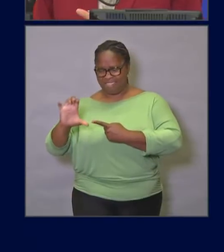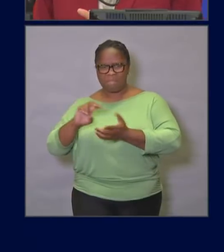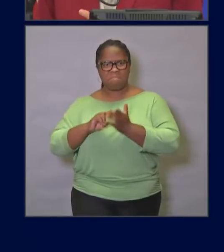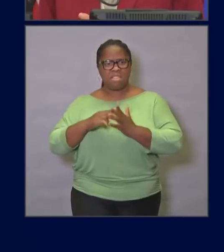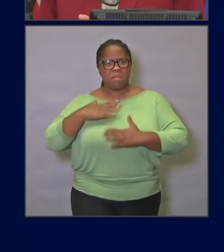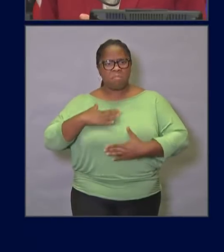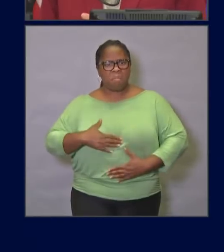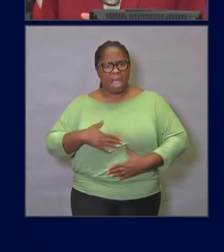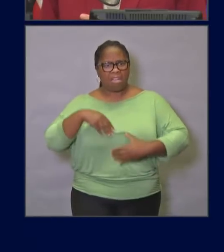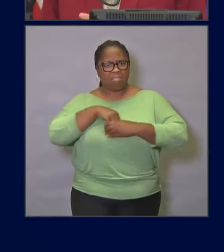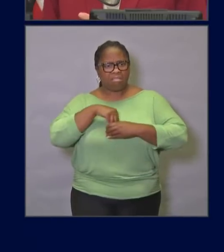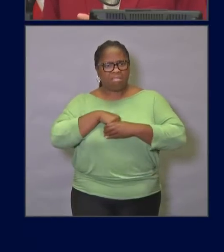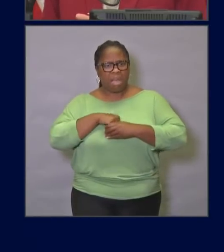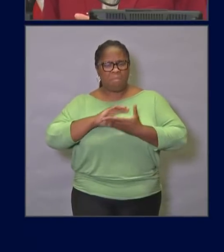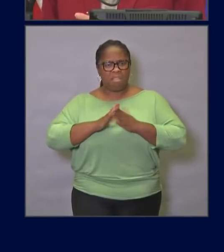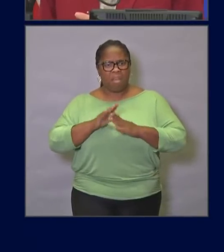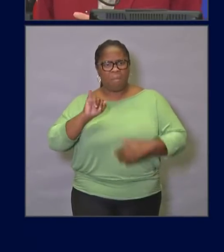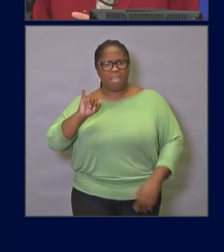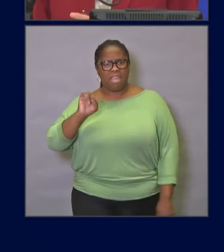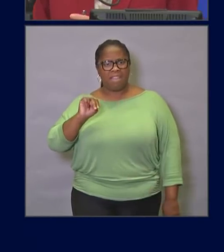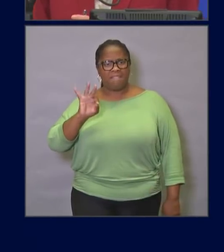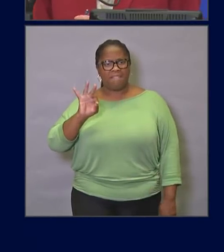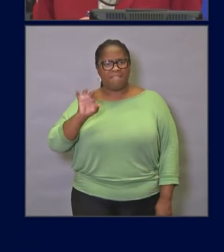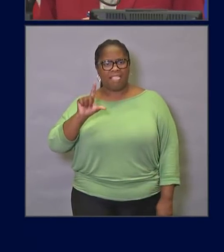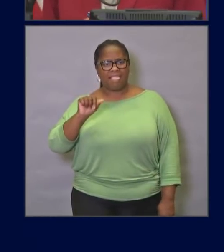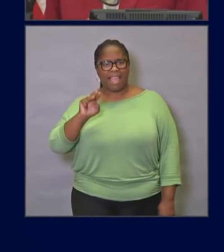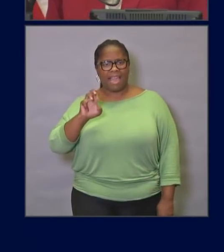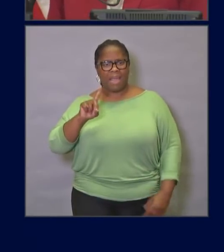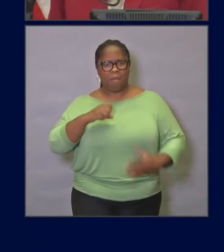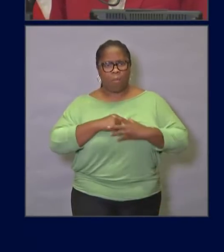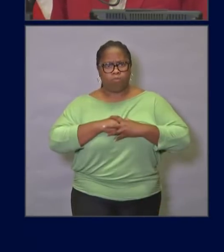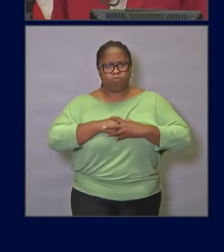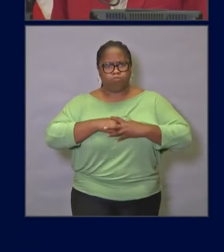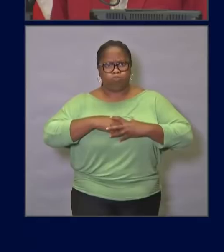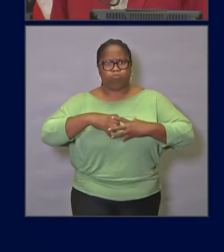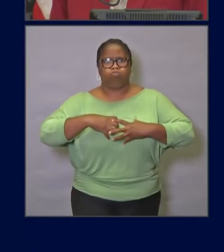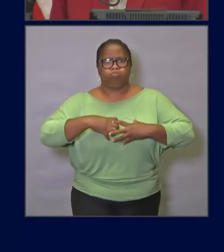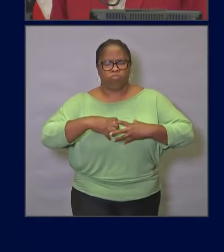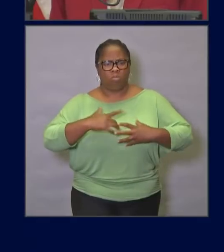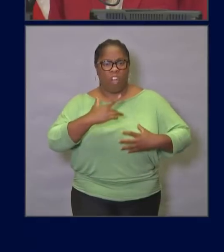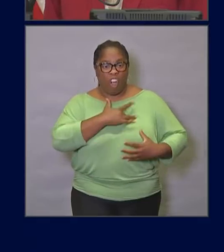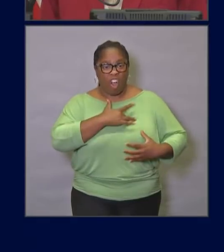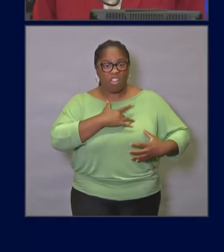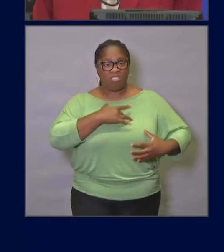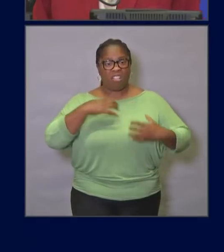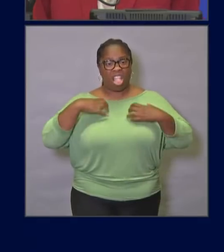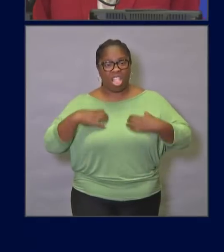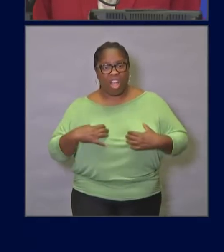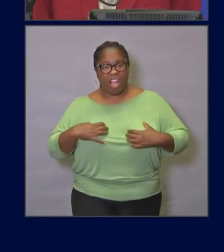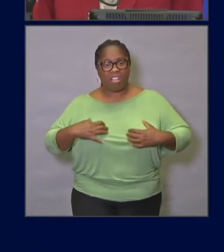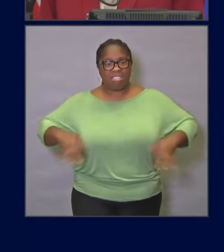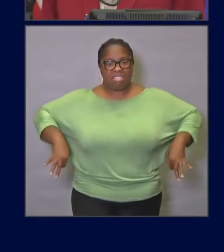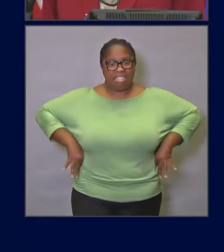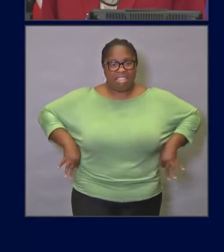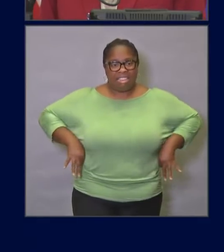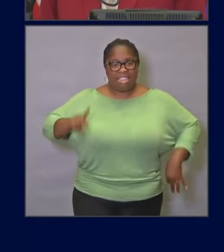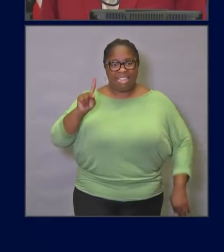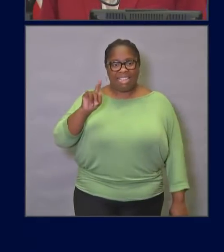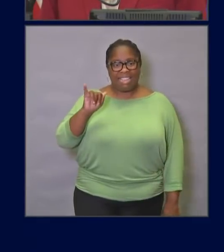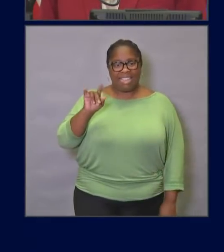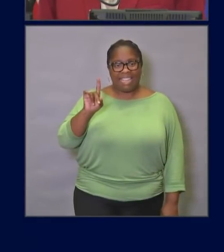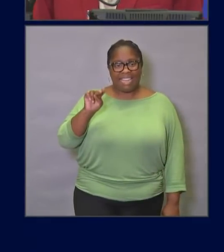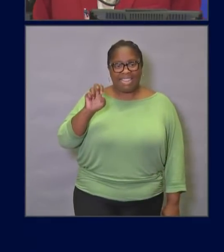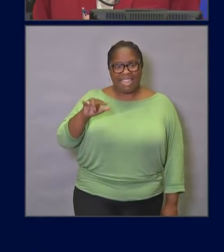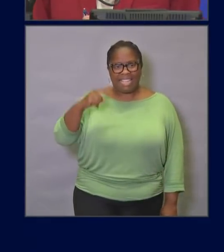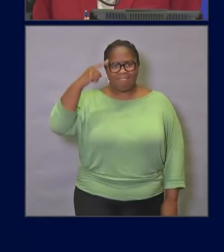inflamed, including the heart, lungs, kidneys, brain, skin, eyes, or gastrointestinal organs. We